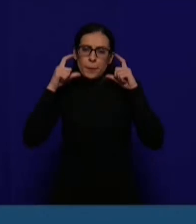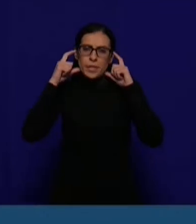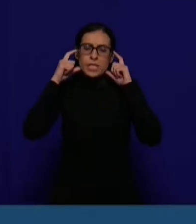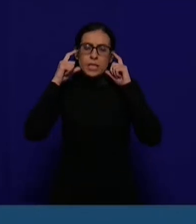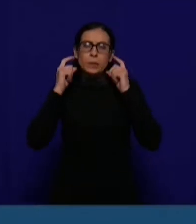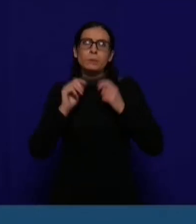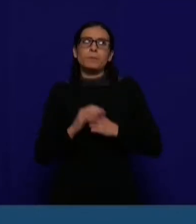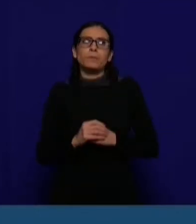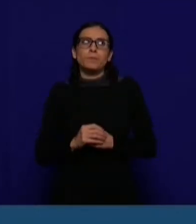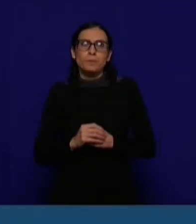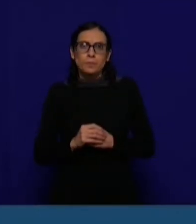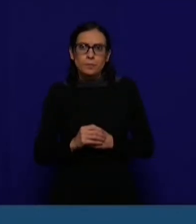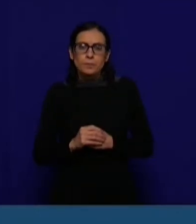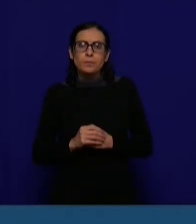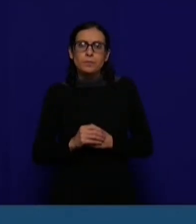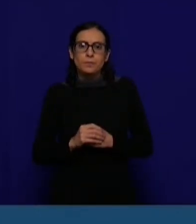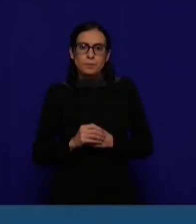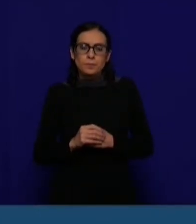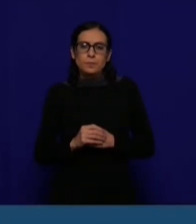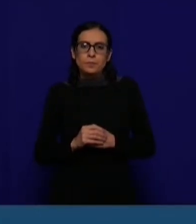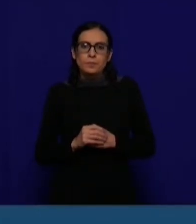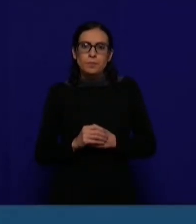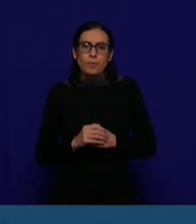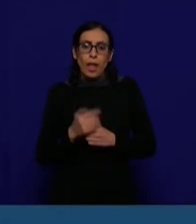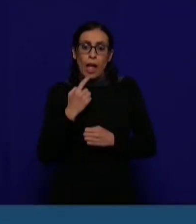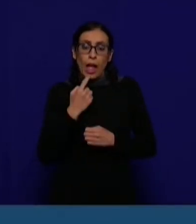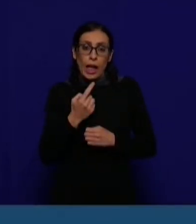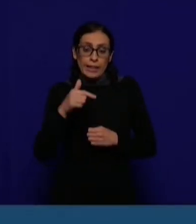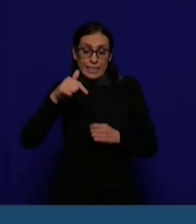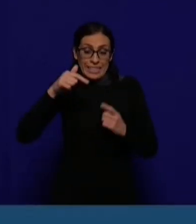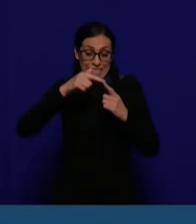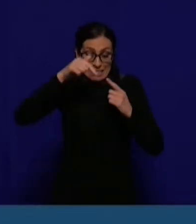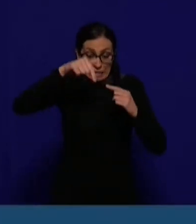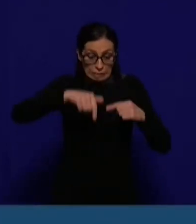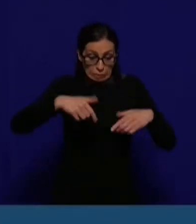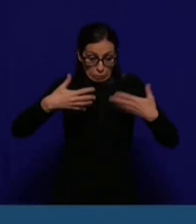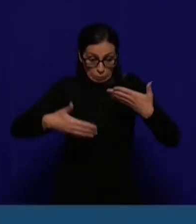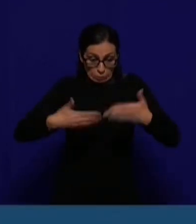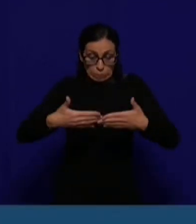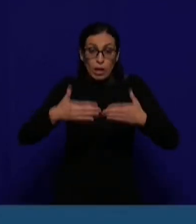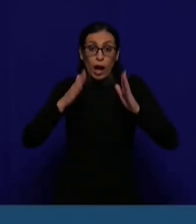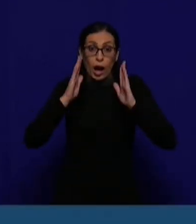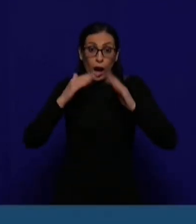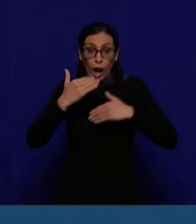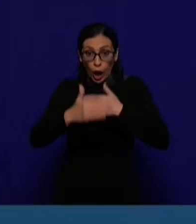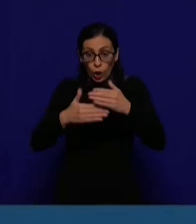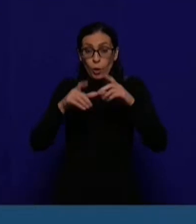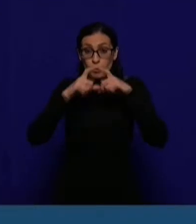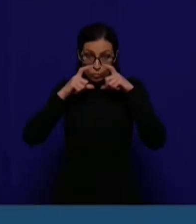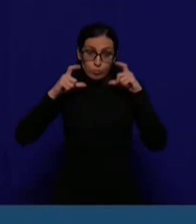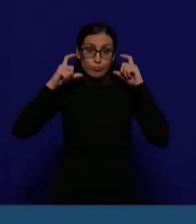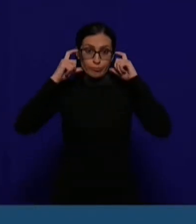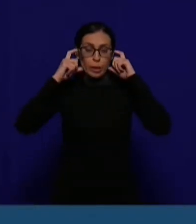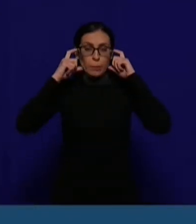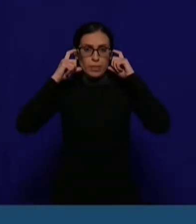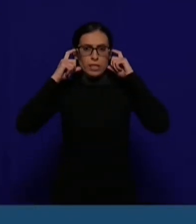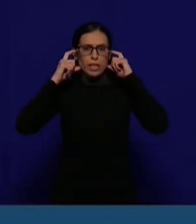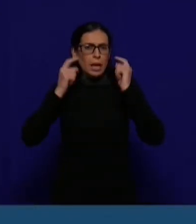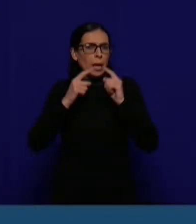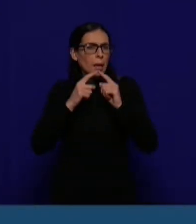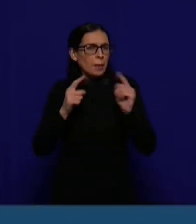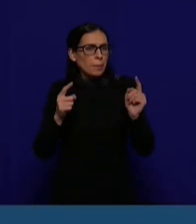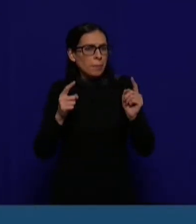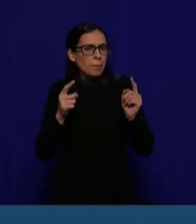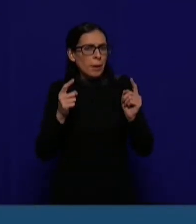Naf li diġà qed li għalissa u għal-foreseeable future se nkunu qed nibqgħu nilbsu l-maskri, però x'inhuma